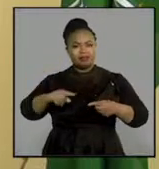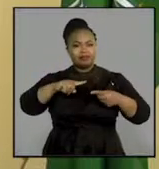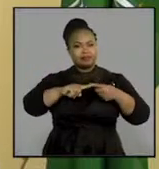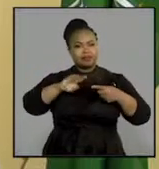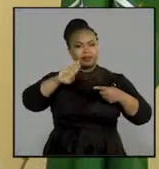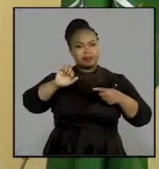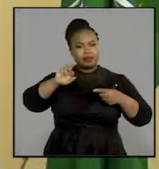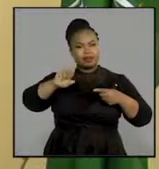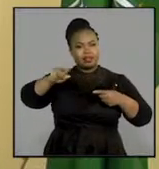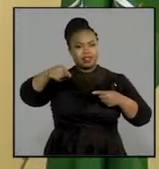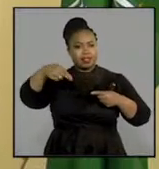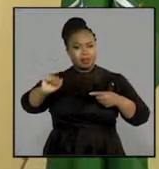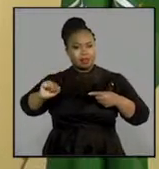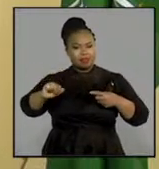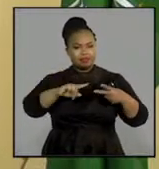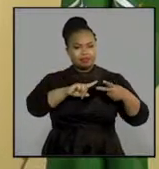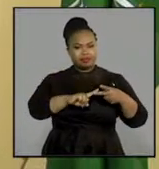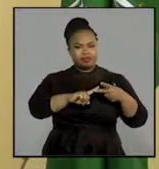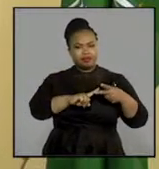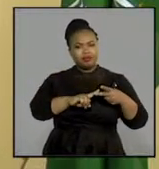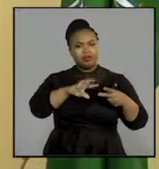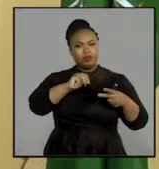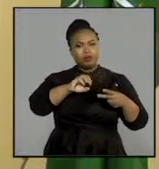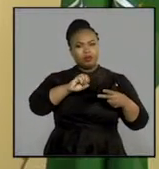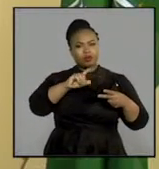Sisulu, Bertha Gowa,